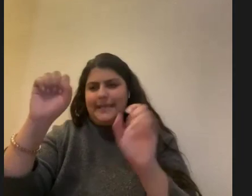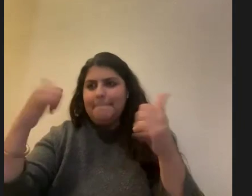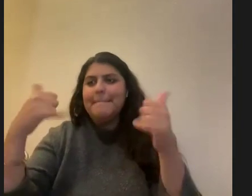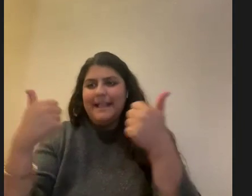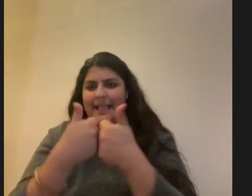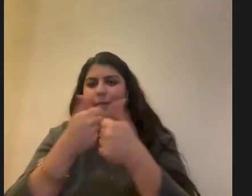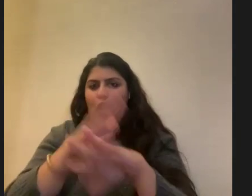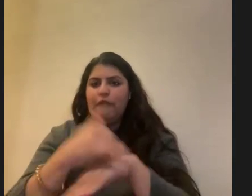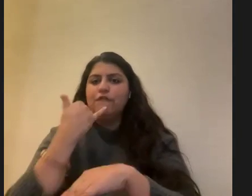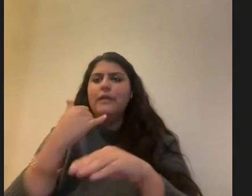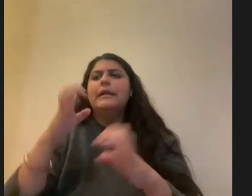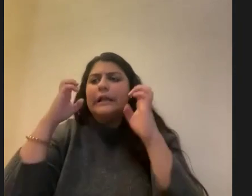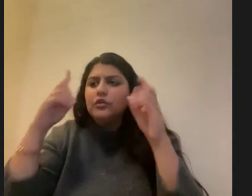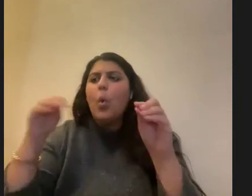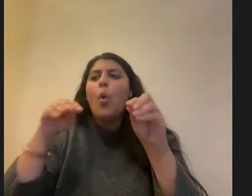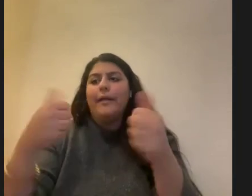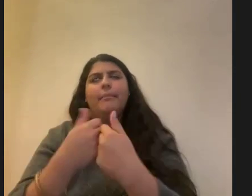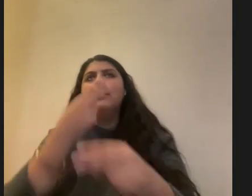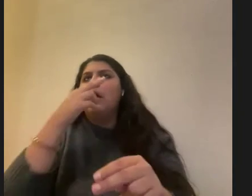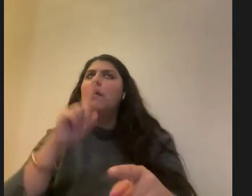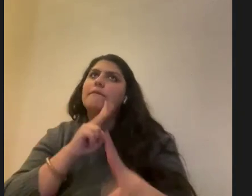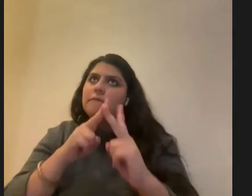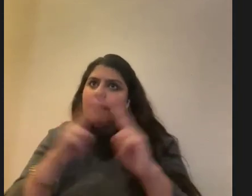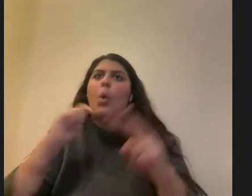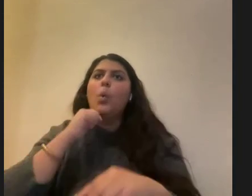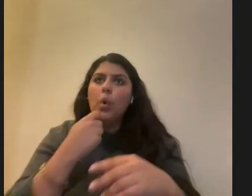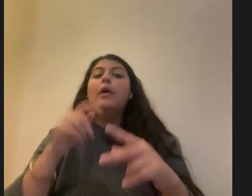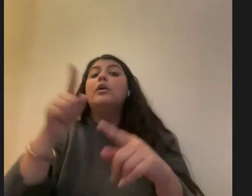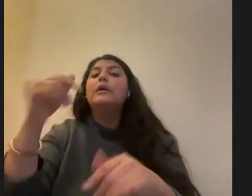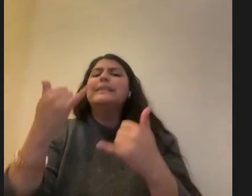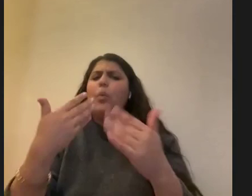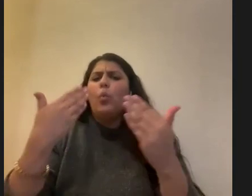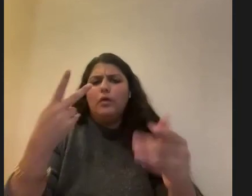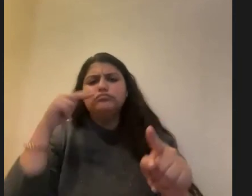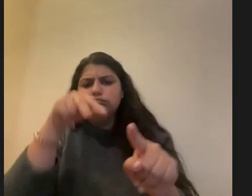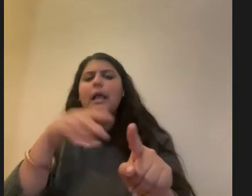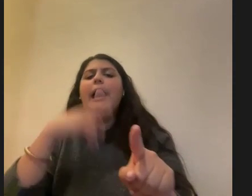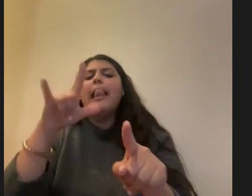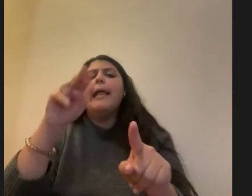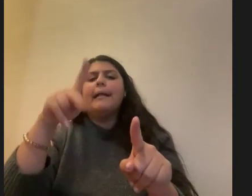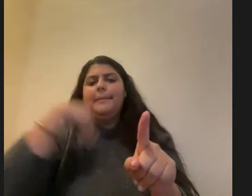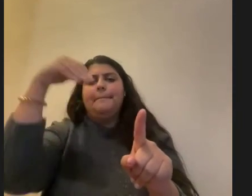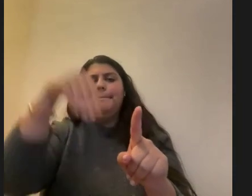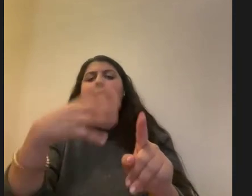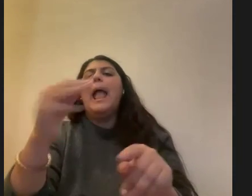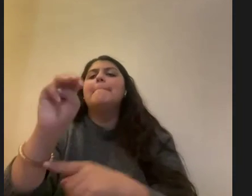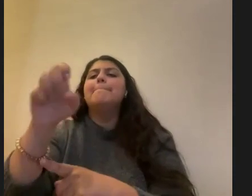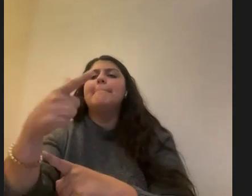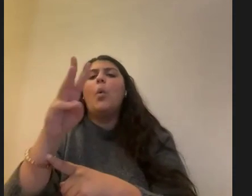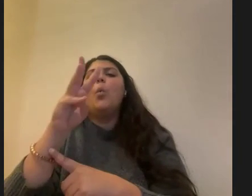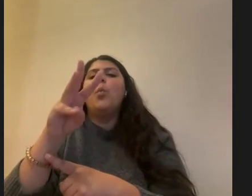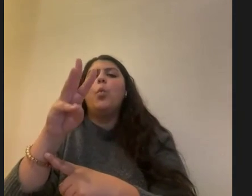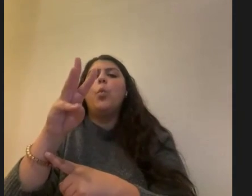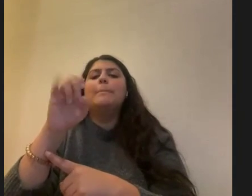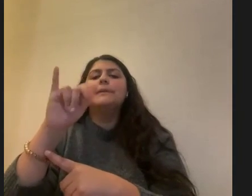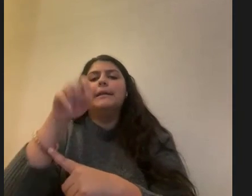ocean game. So rad. So check that out. If you'd like to, I put the link to that and to Meg's website in the chat. Can I